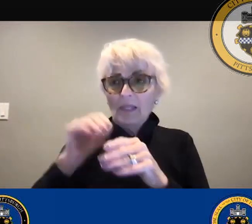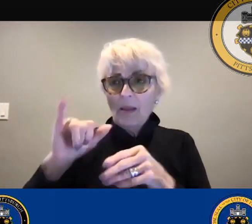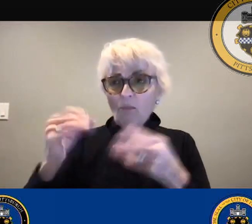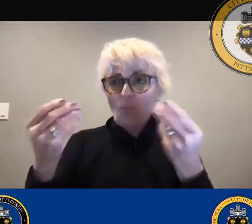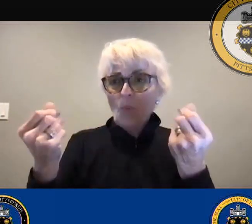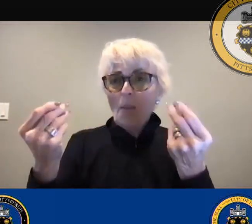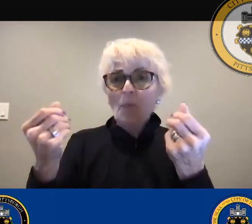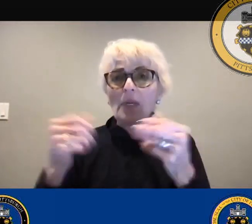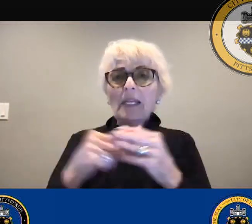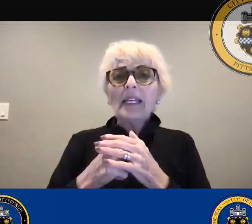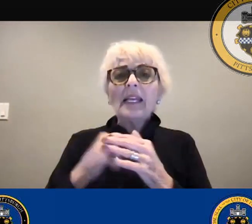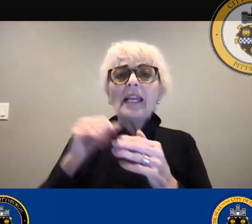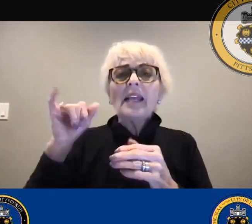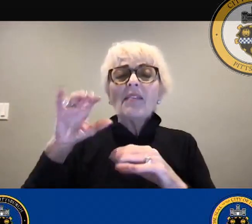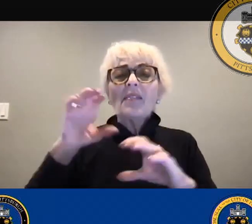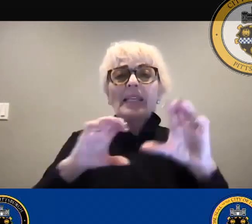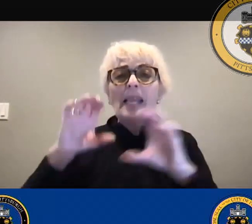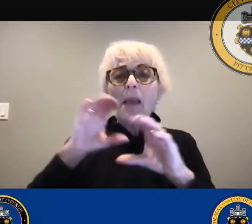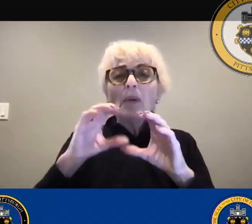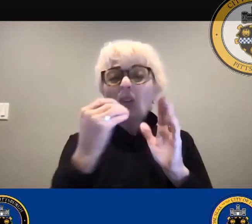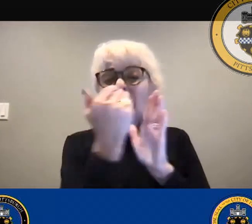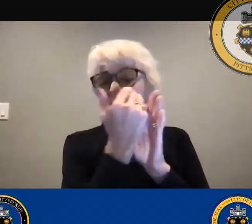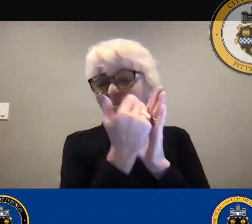The chemicals of concern are listed here.